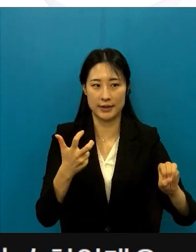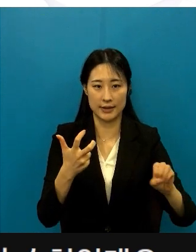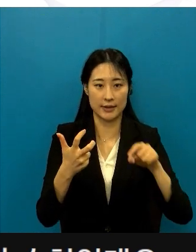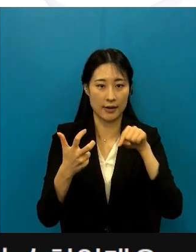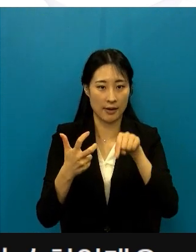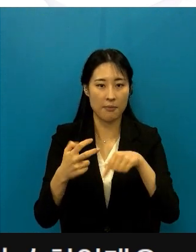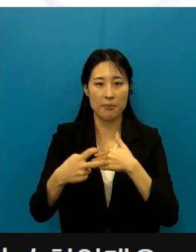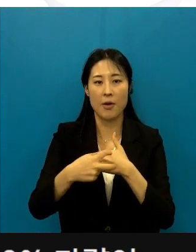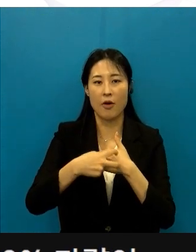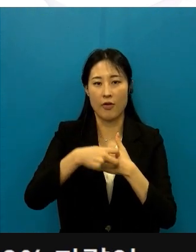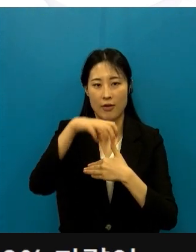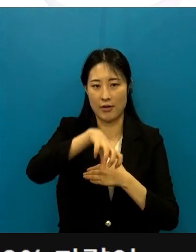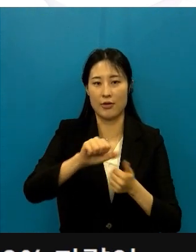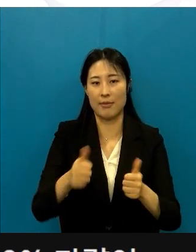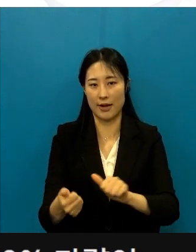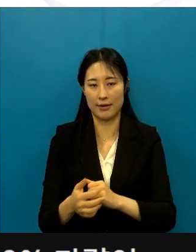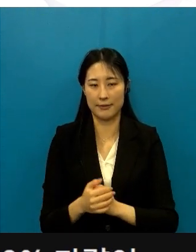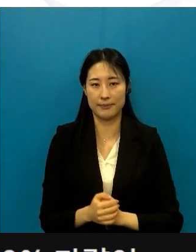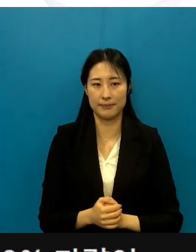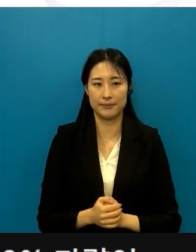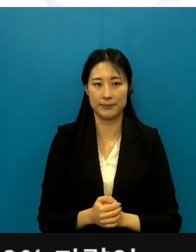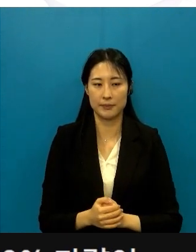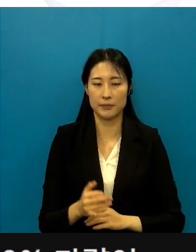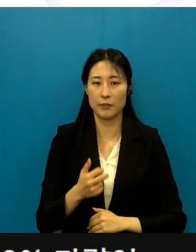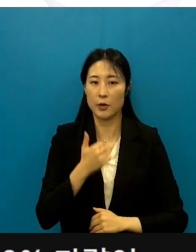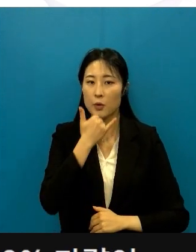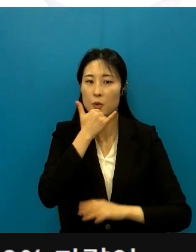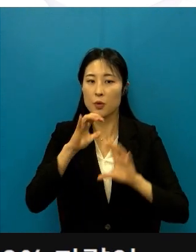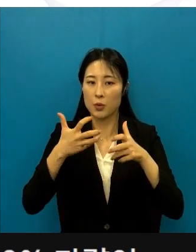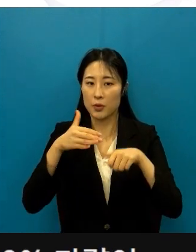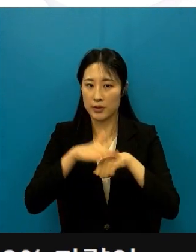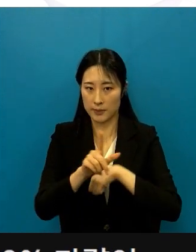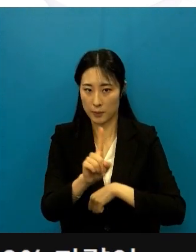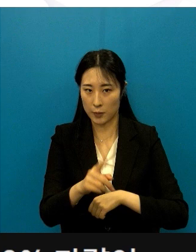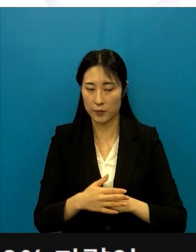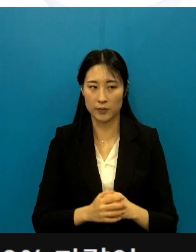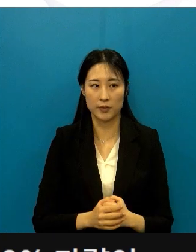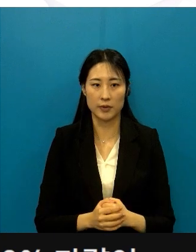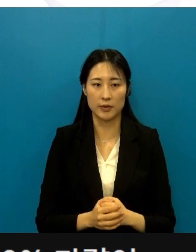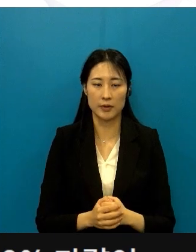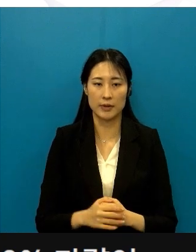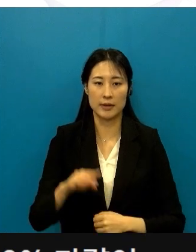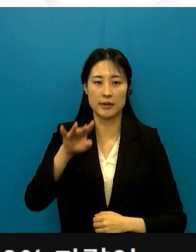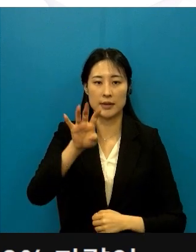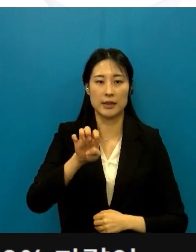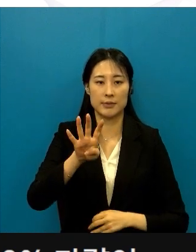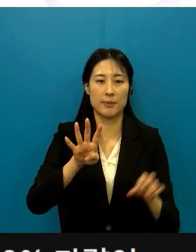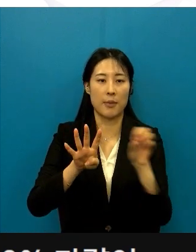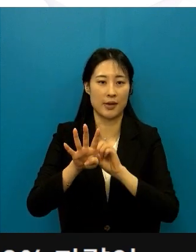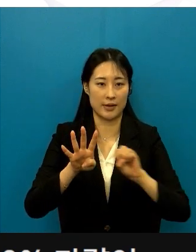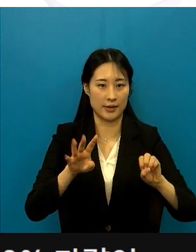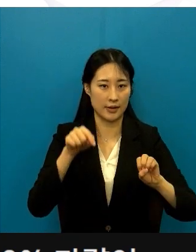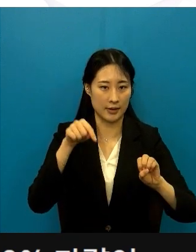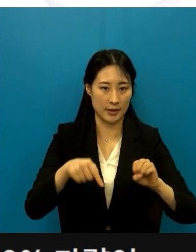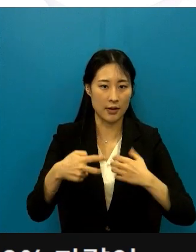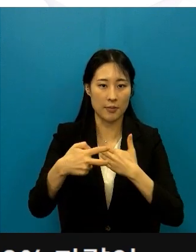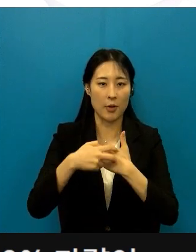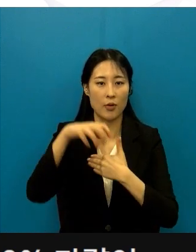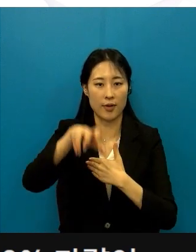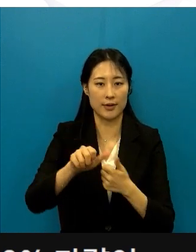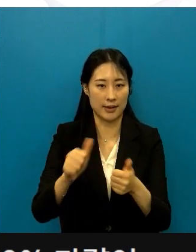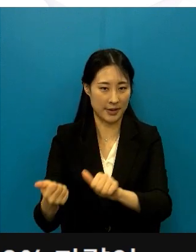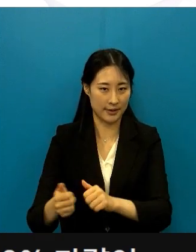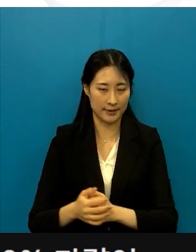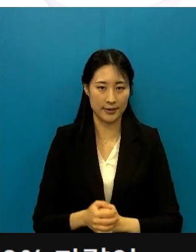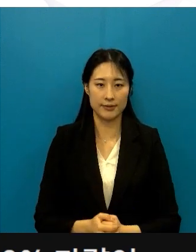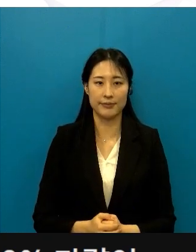contrast, only about 44% of deaths have occurred in a hospital.